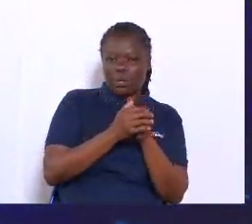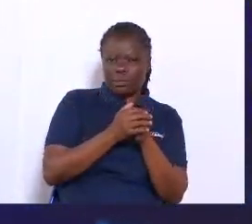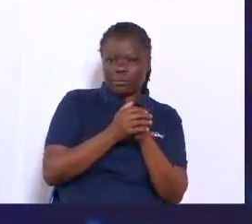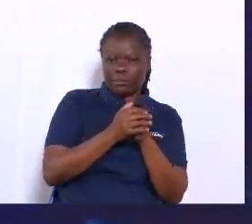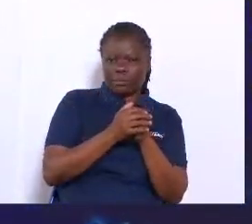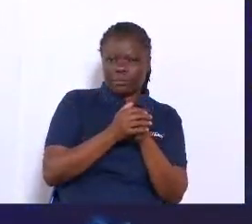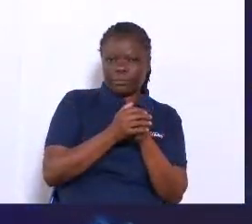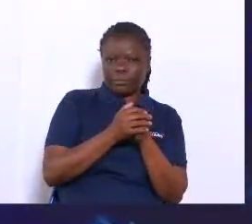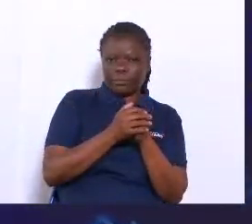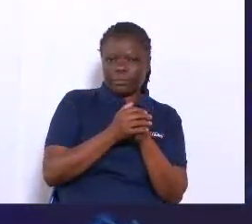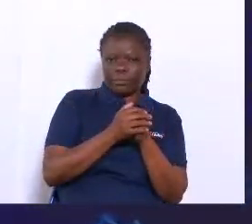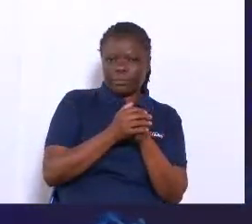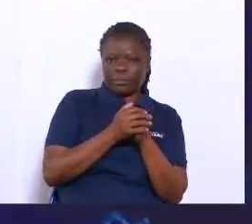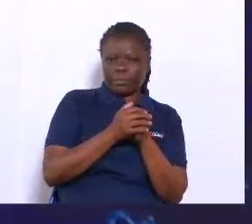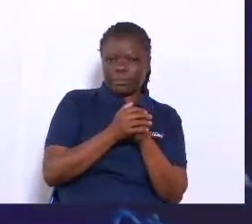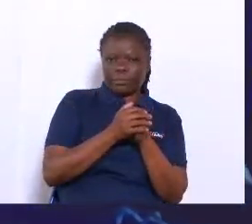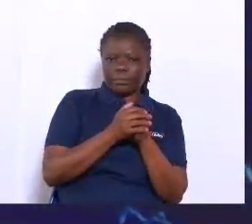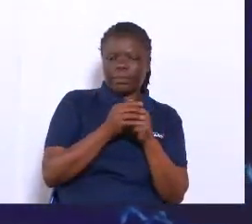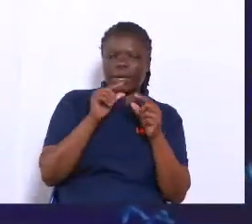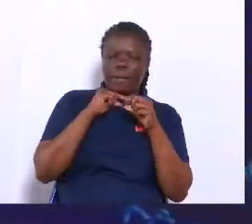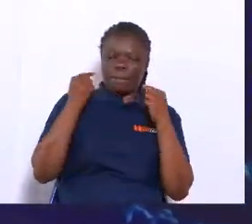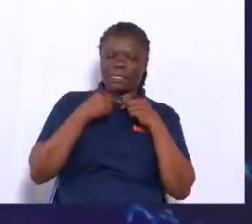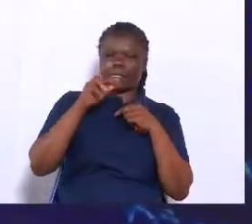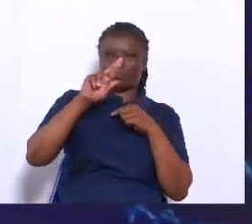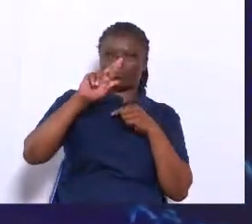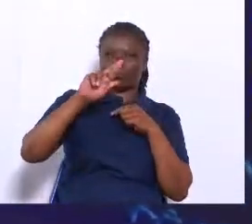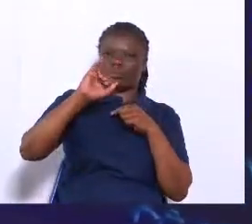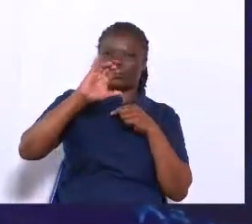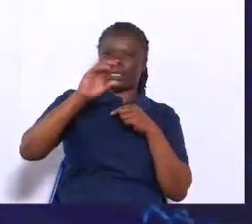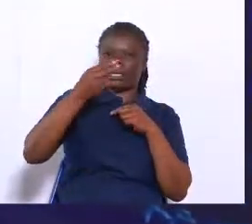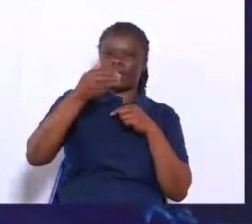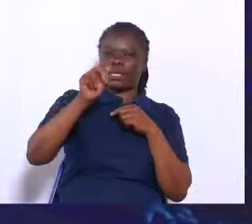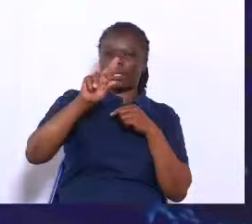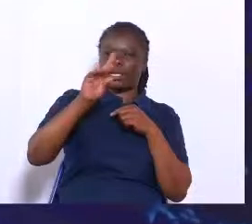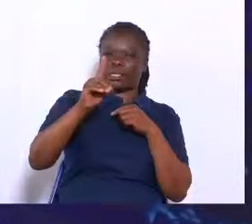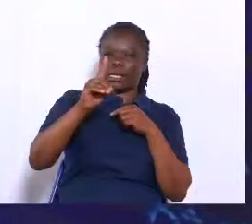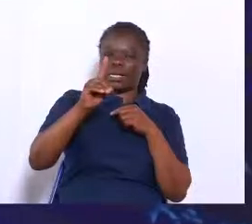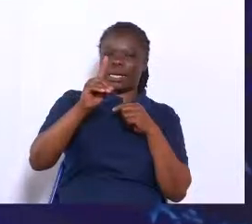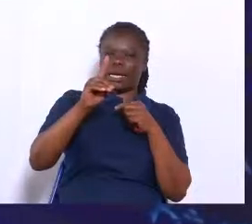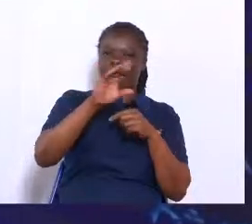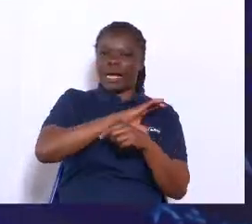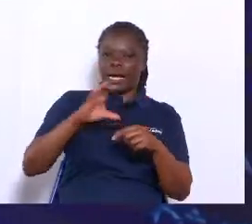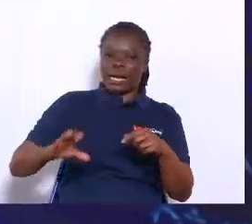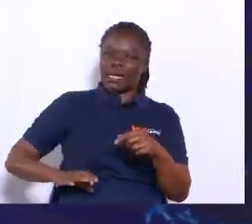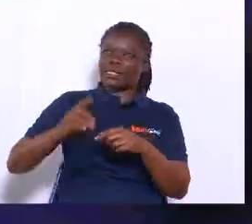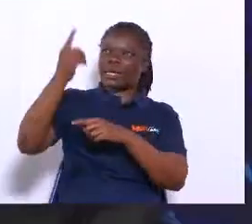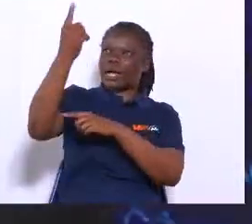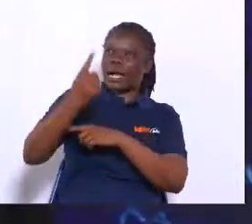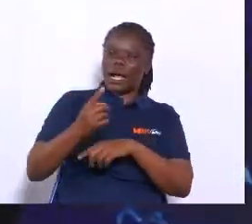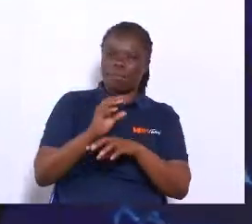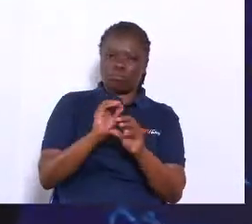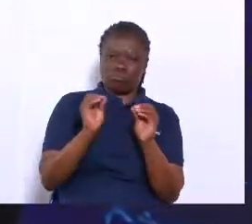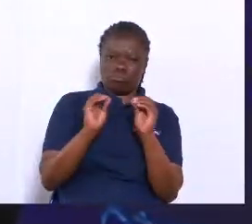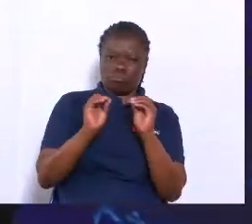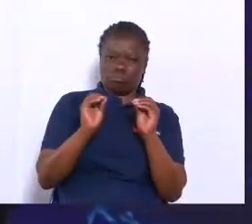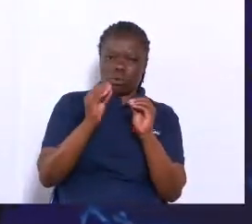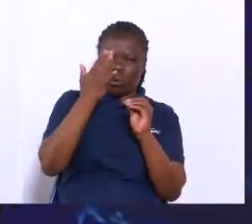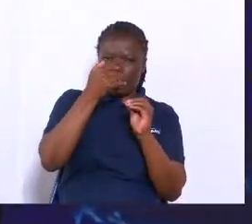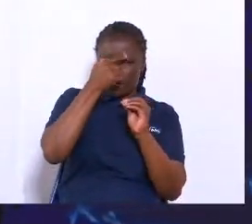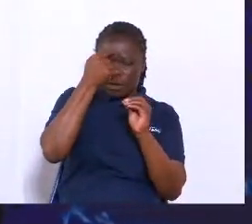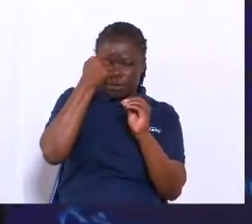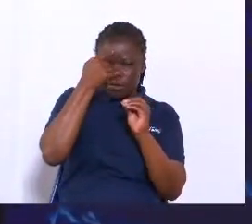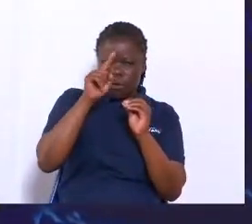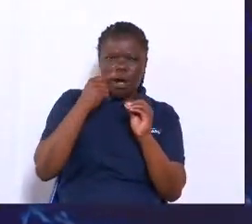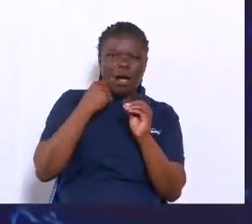said, Pastor Richards, Christ may not come for 100 years.